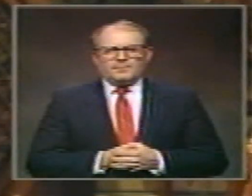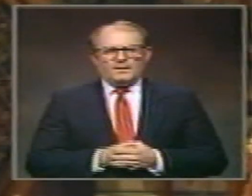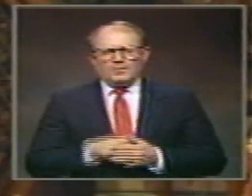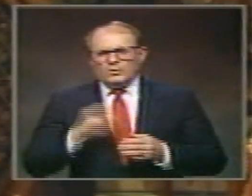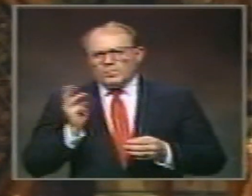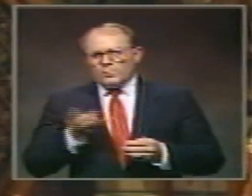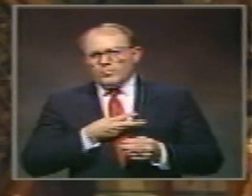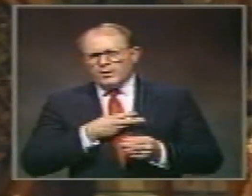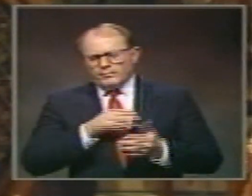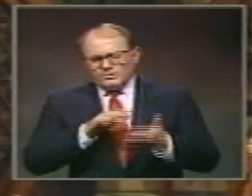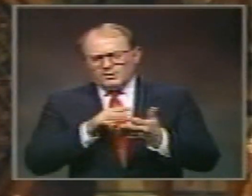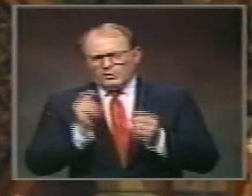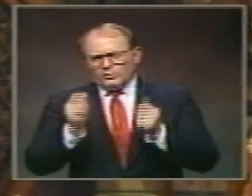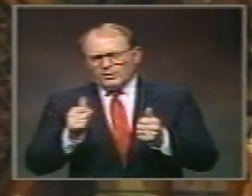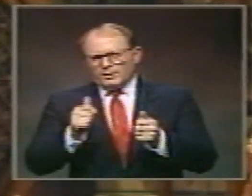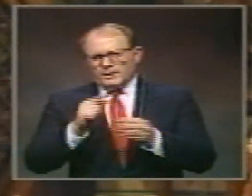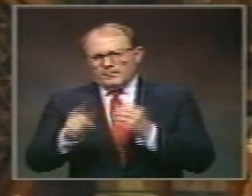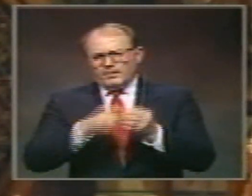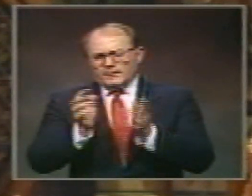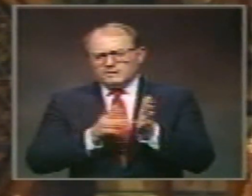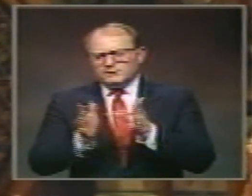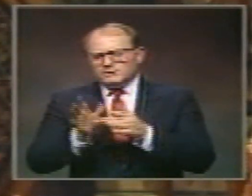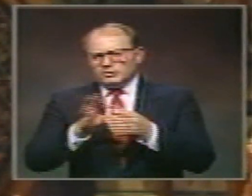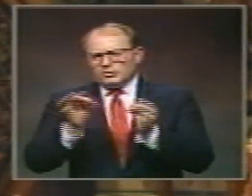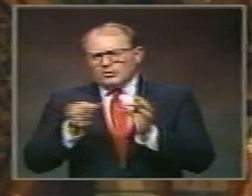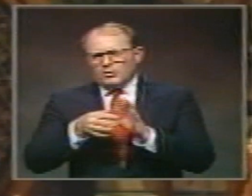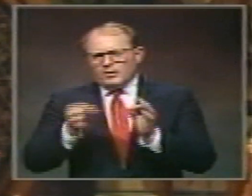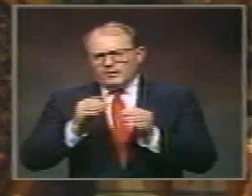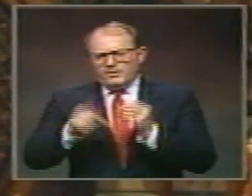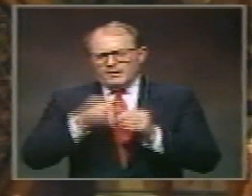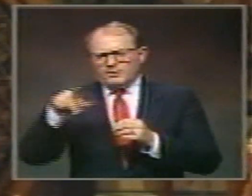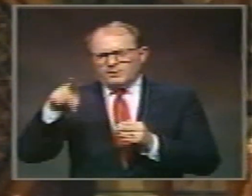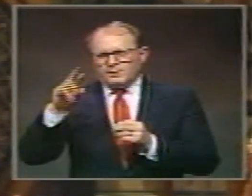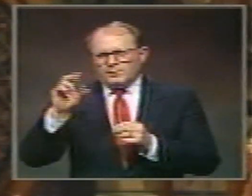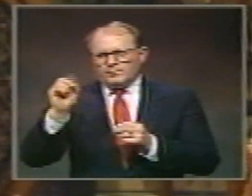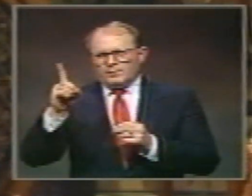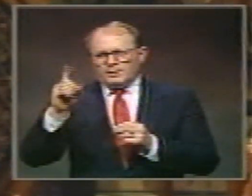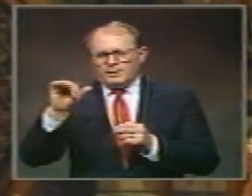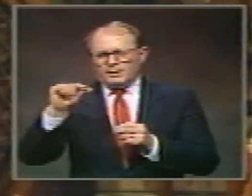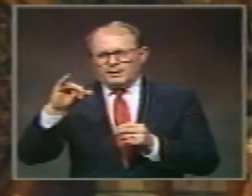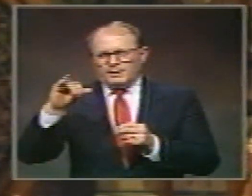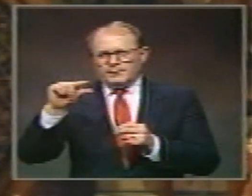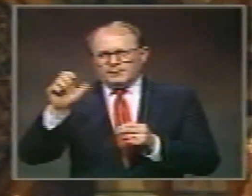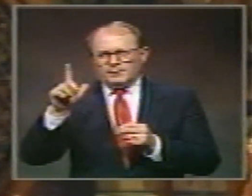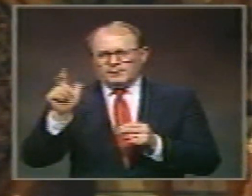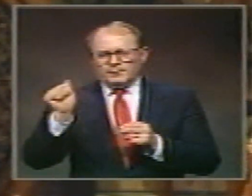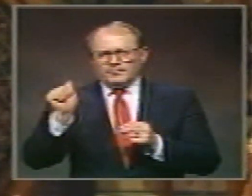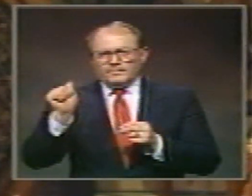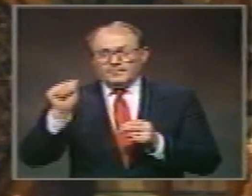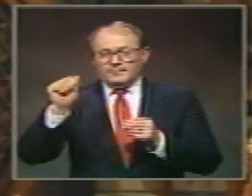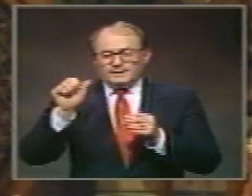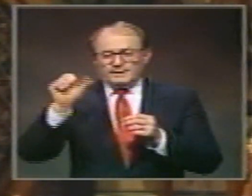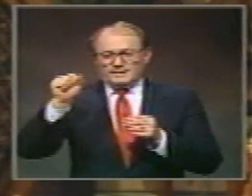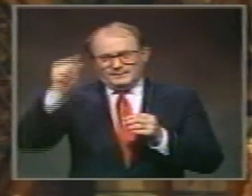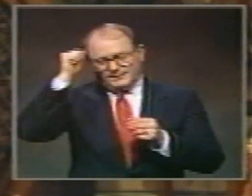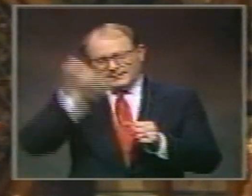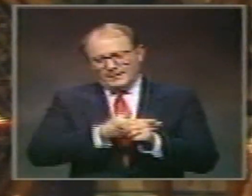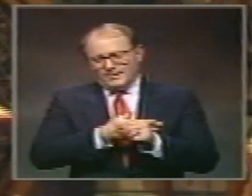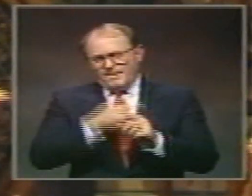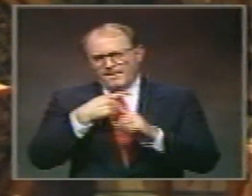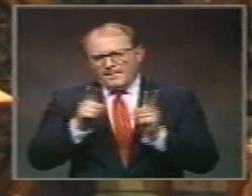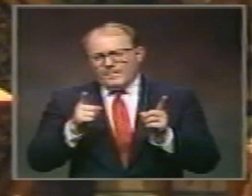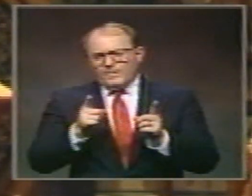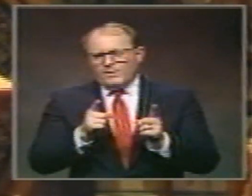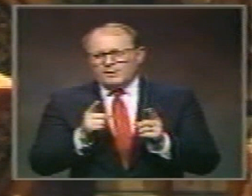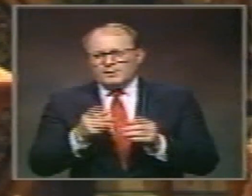Well, we've taken a brief look at Jesus' lovely story of the prodigal son. But really, the purpose of the story is in the last paragraph, beginning